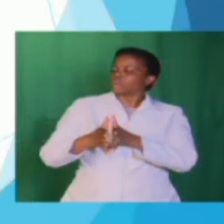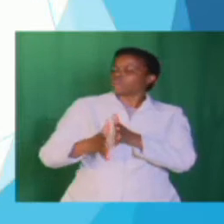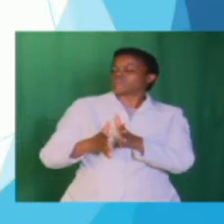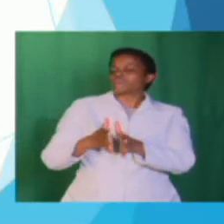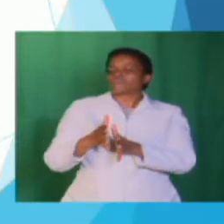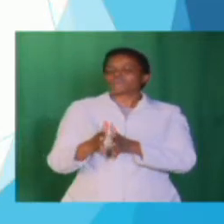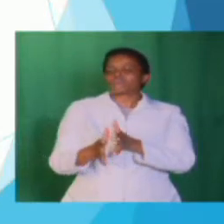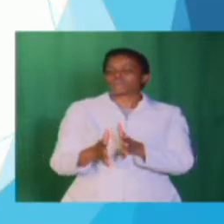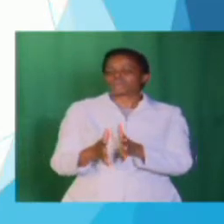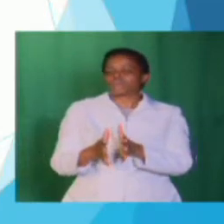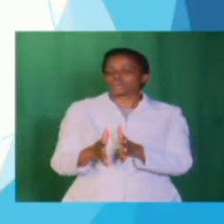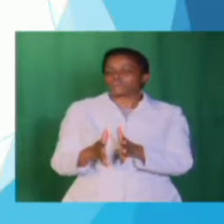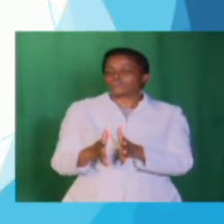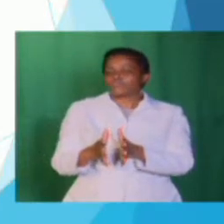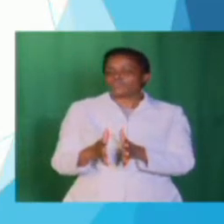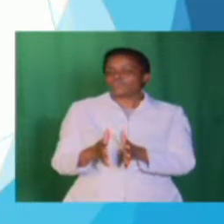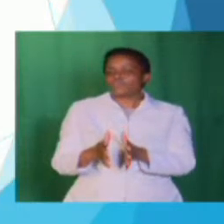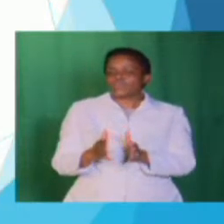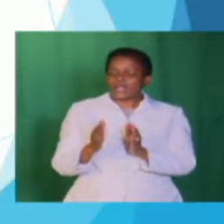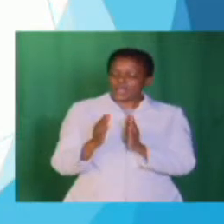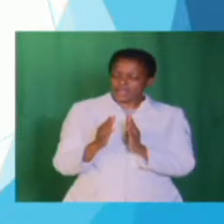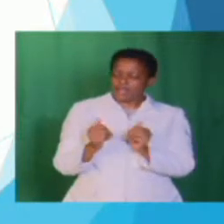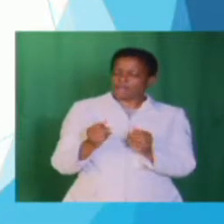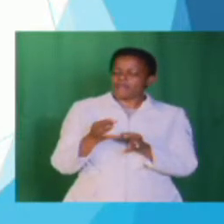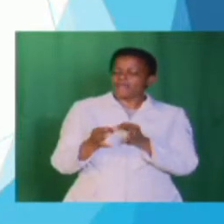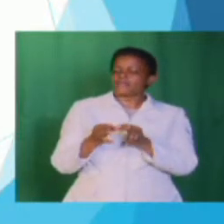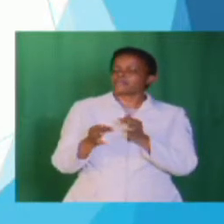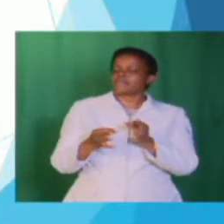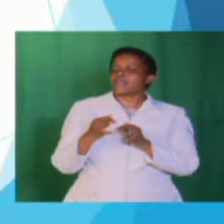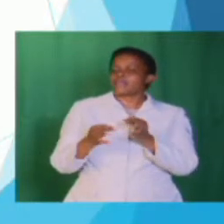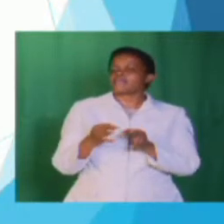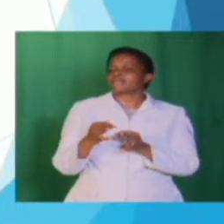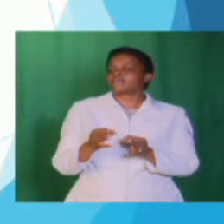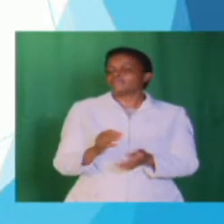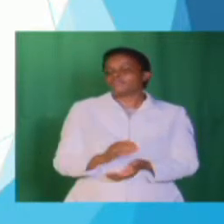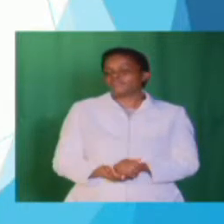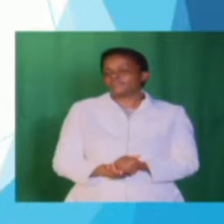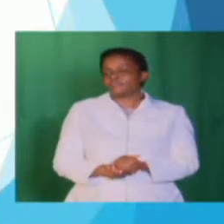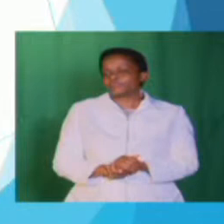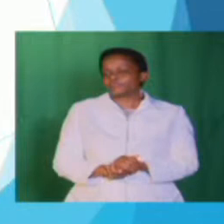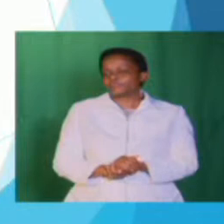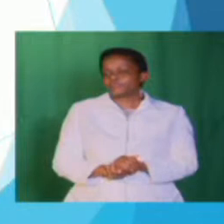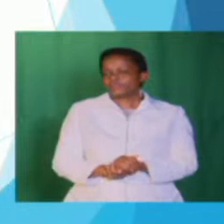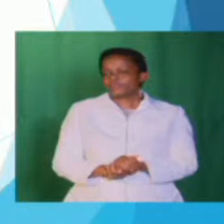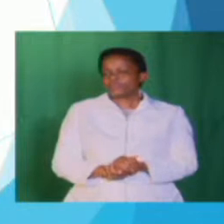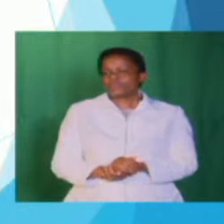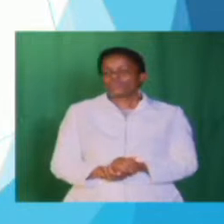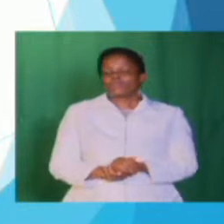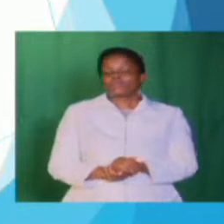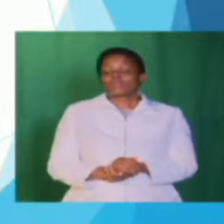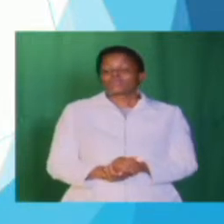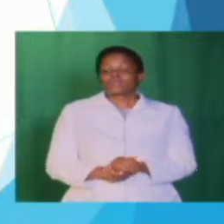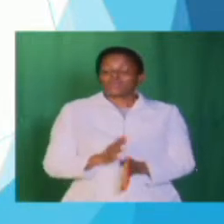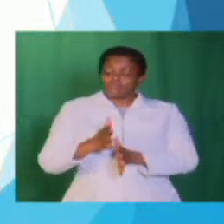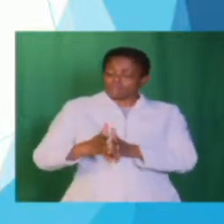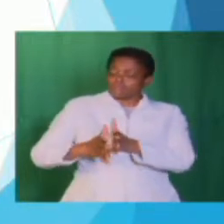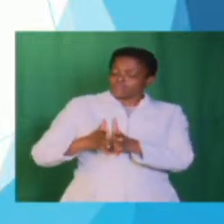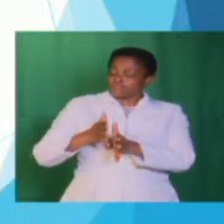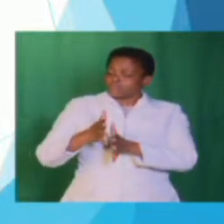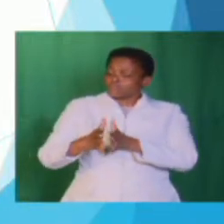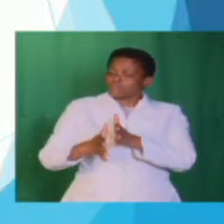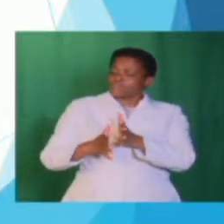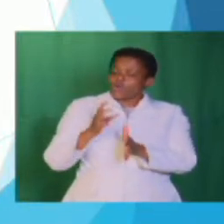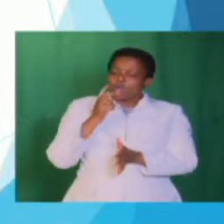in whatsoever it is that you are trying to talk about. So, when you speak, it does